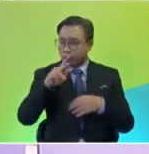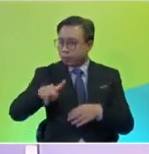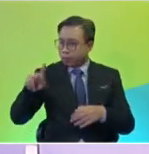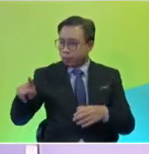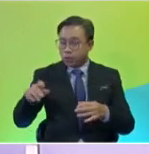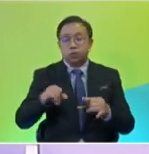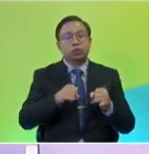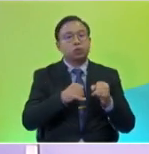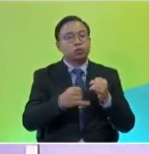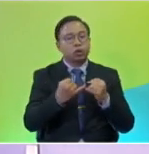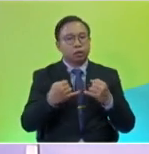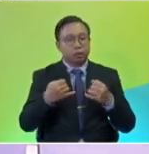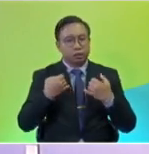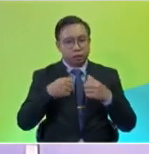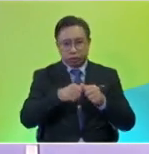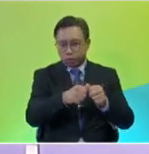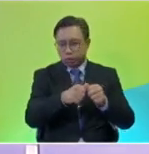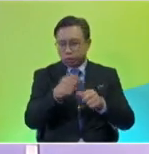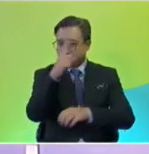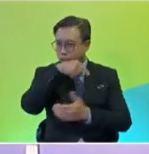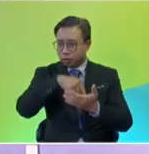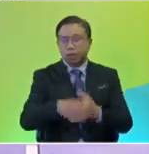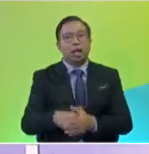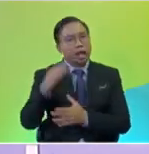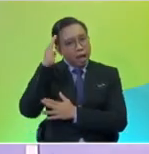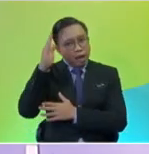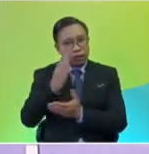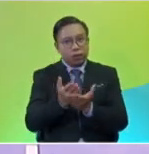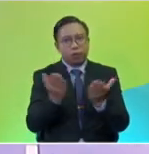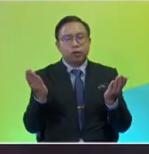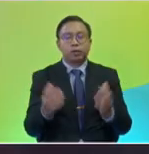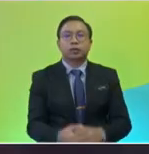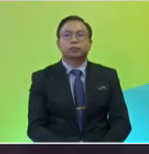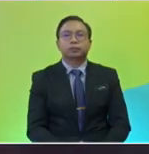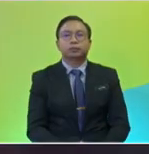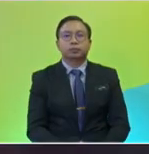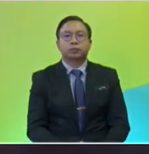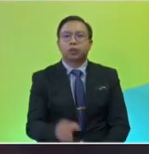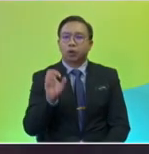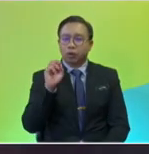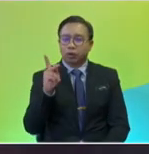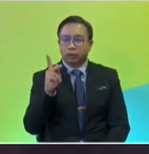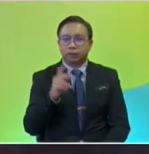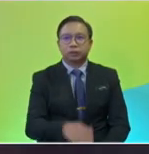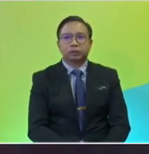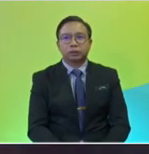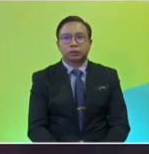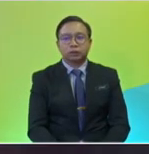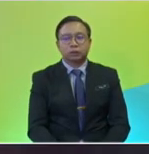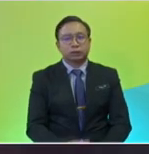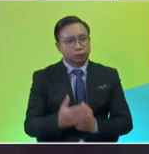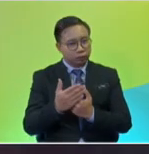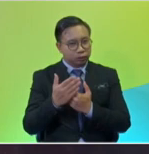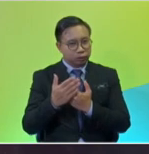joining us online. Let's see who they are. Hi, everyone. Hello, everyone. Okay, so Sean, let me introduce all of